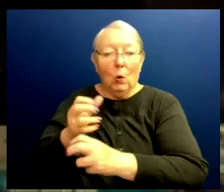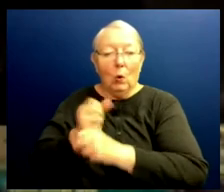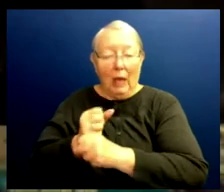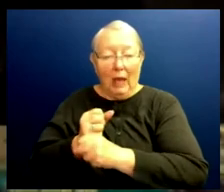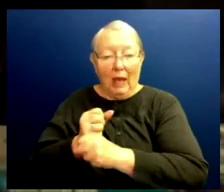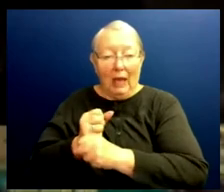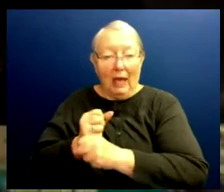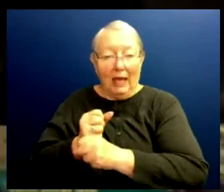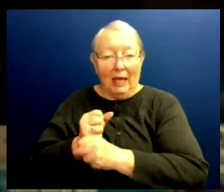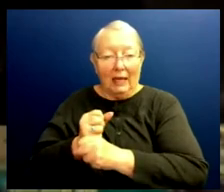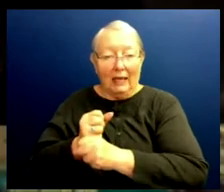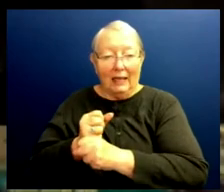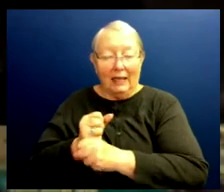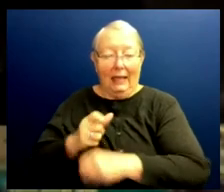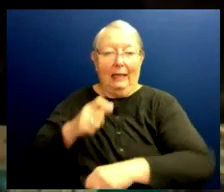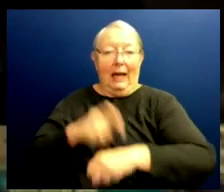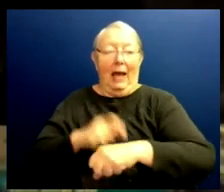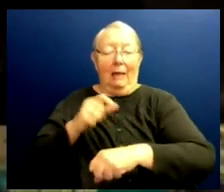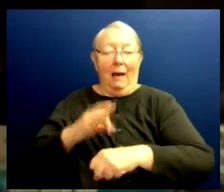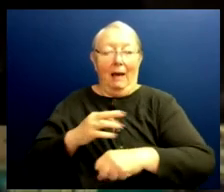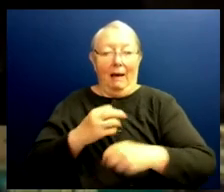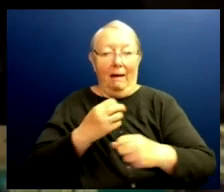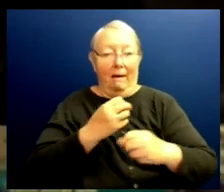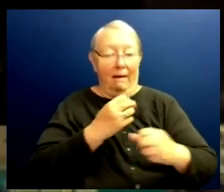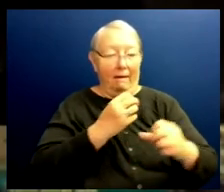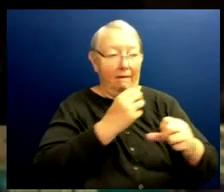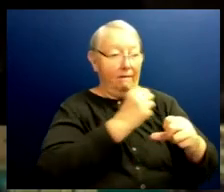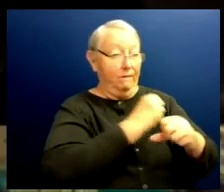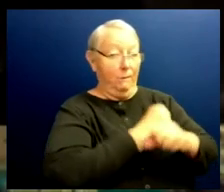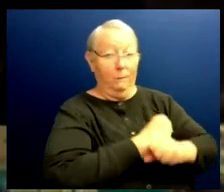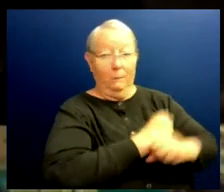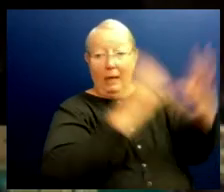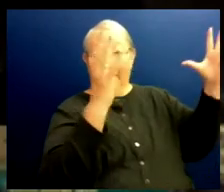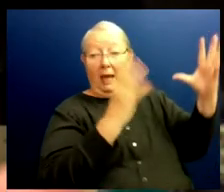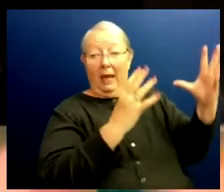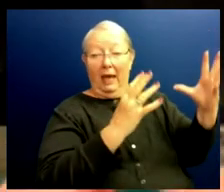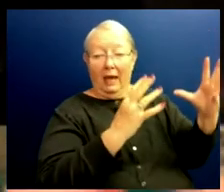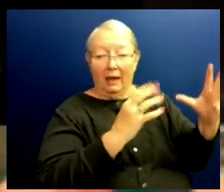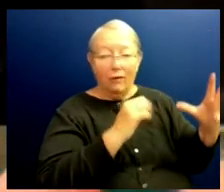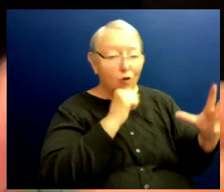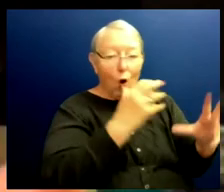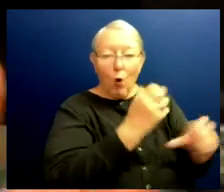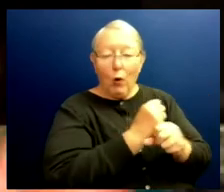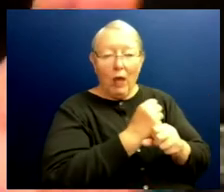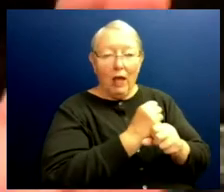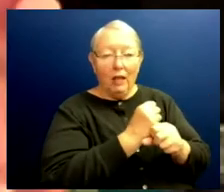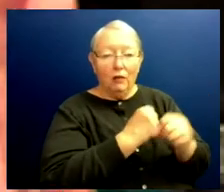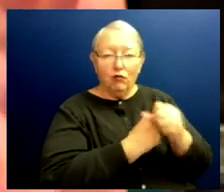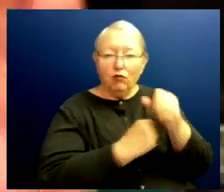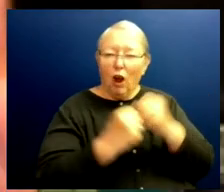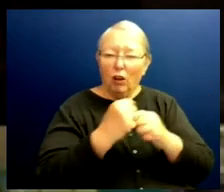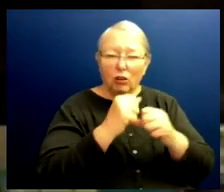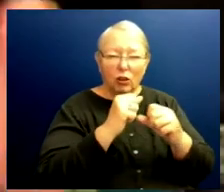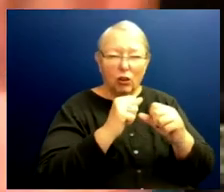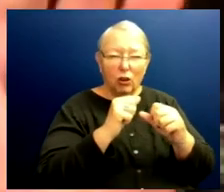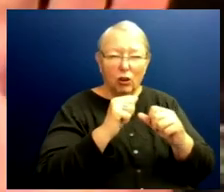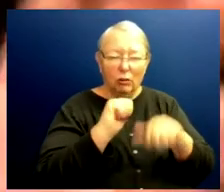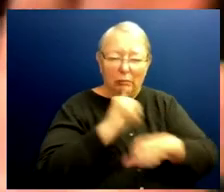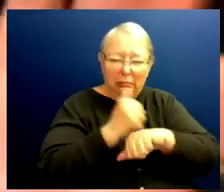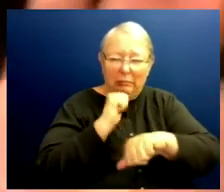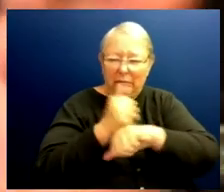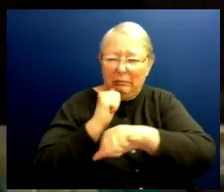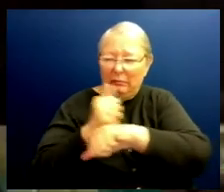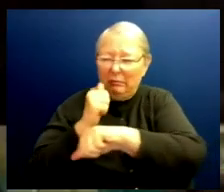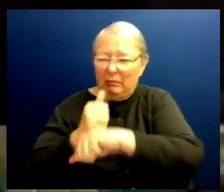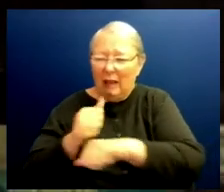of the universe, the time around the Big Bang, you don't get the formation of structure as we observe it. And so there is